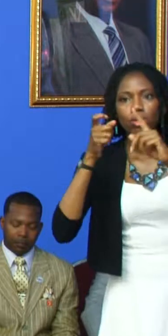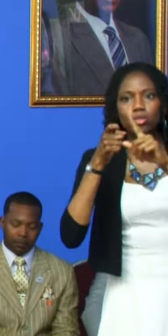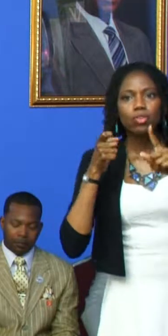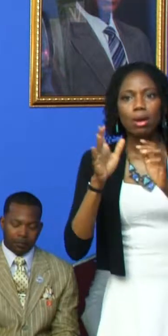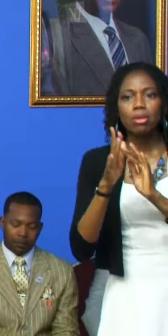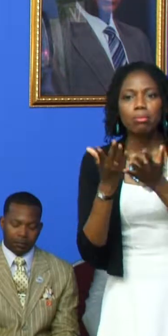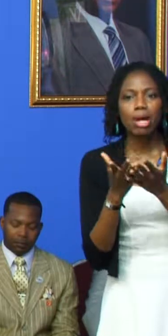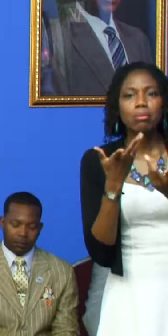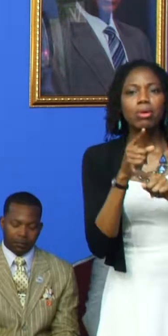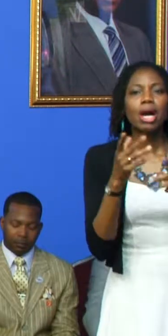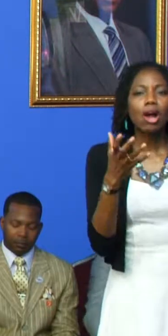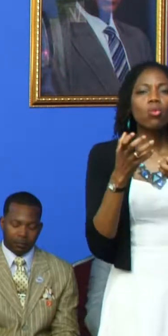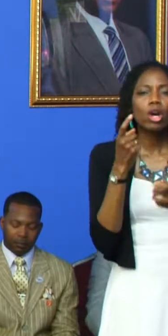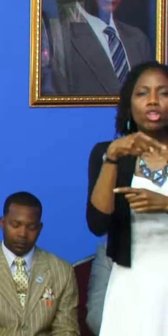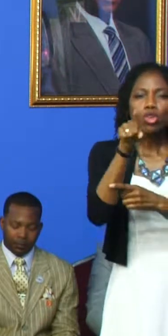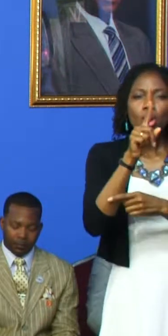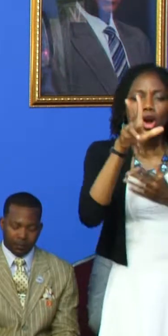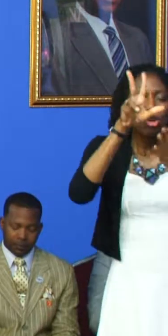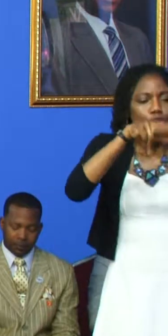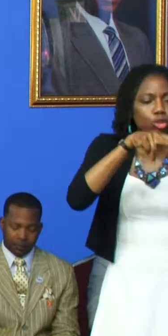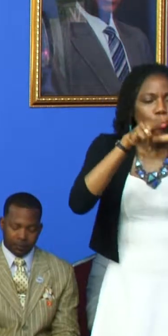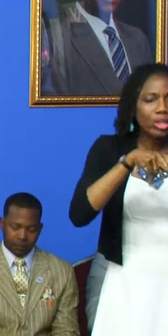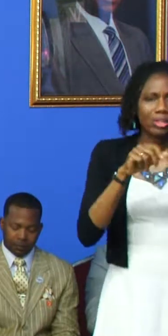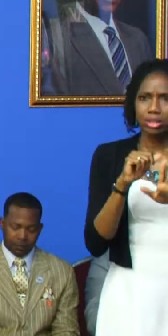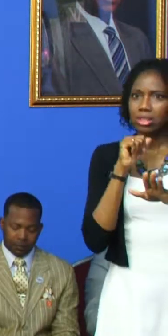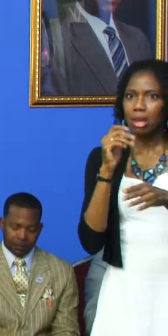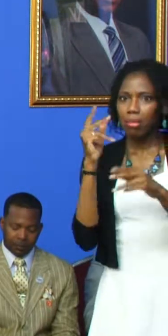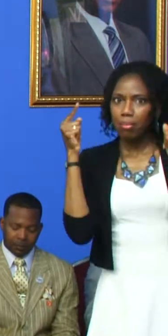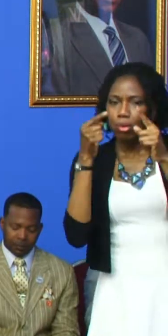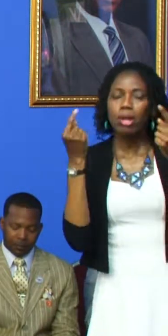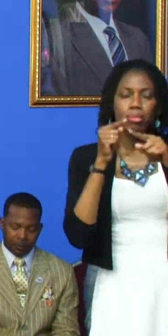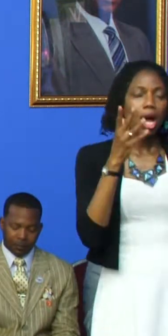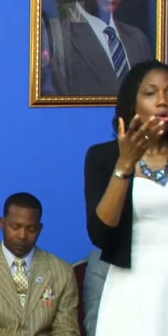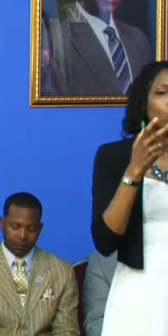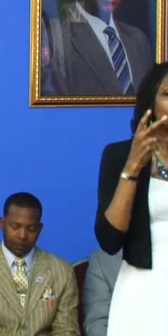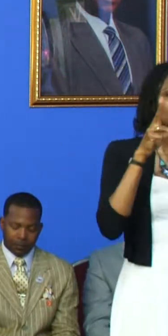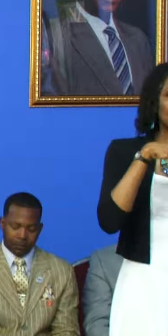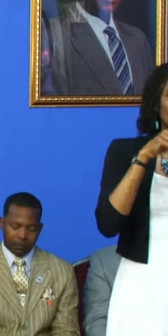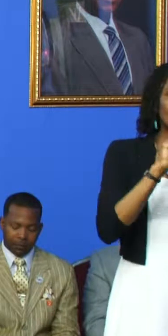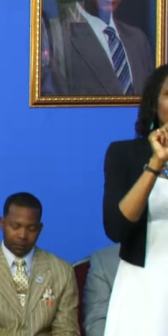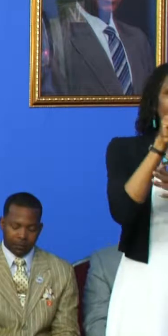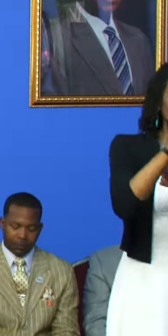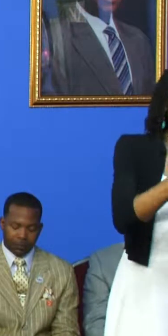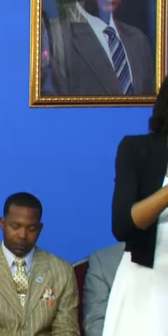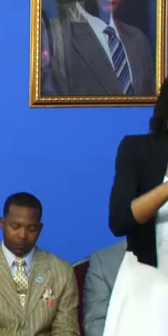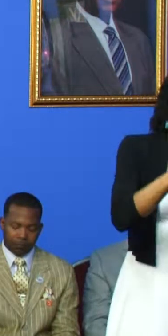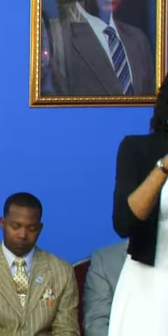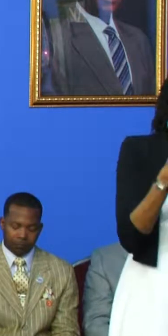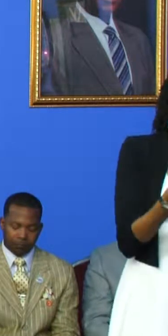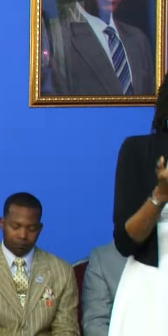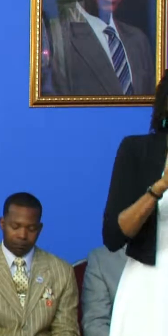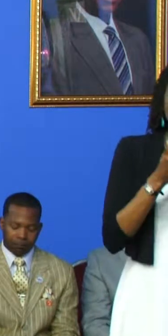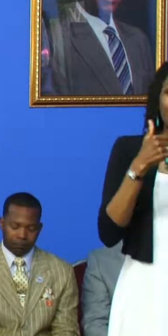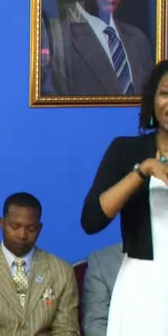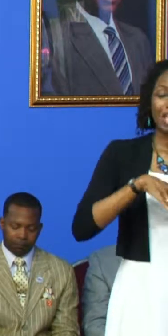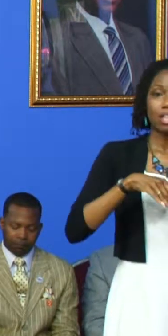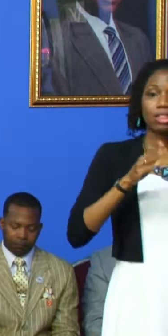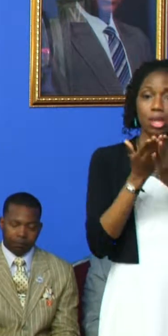y'all to read, and this is not my message, but I want y'all to read later about how in Ezekiel